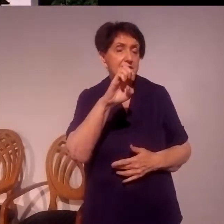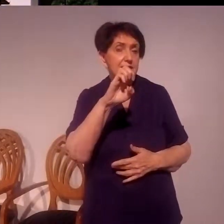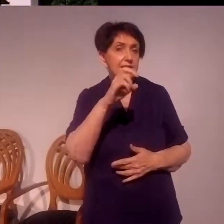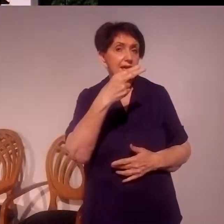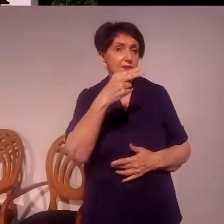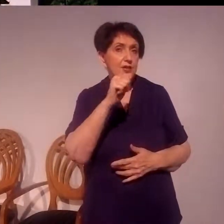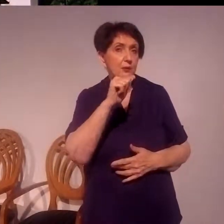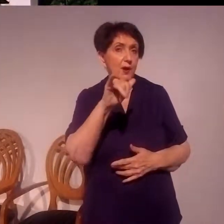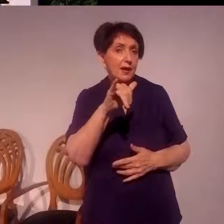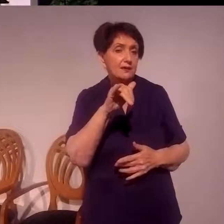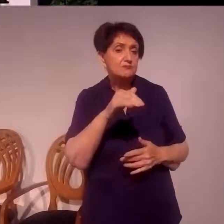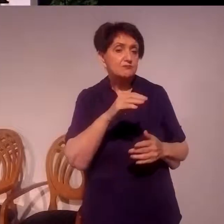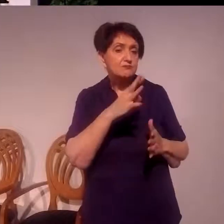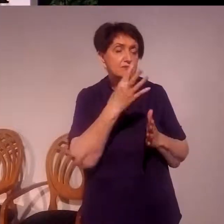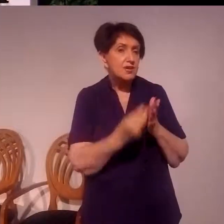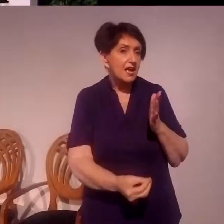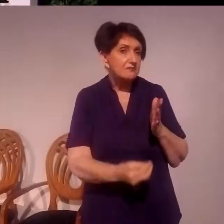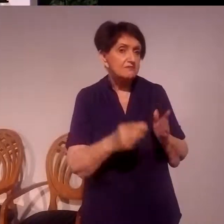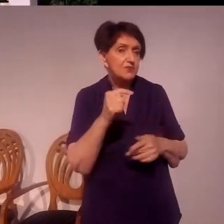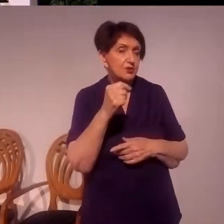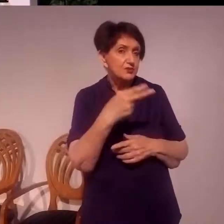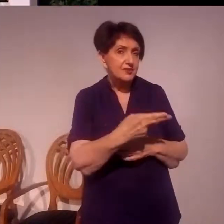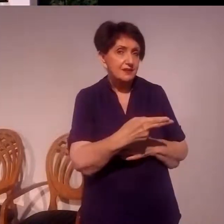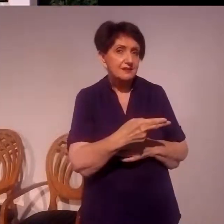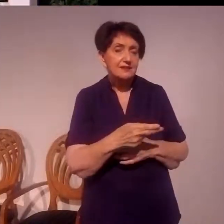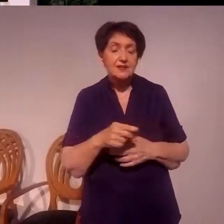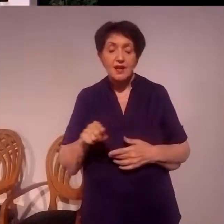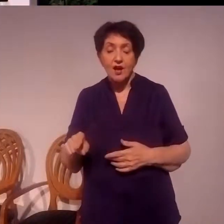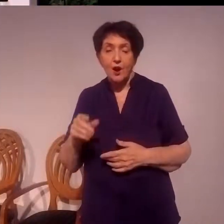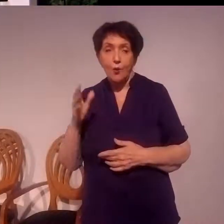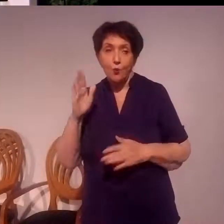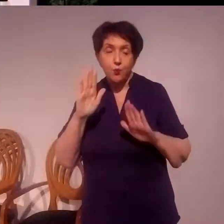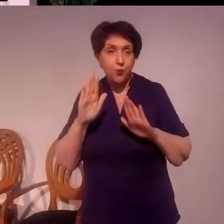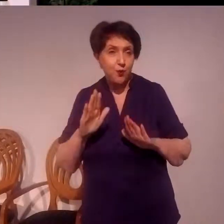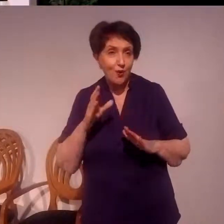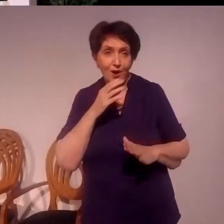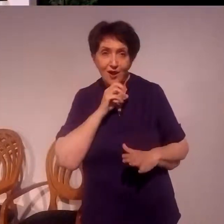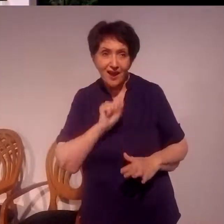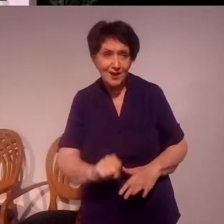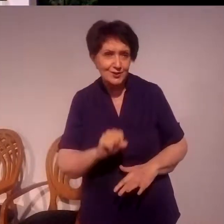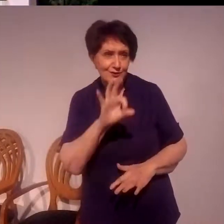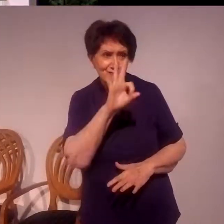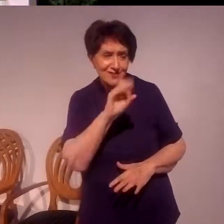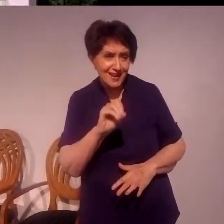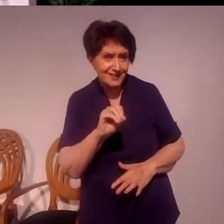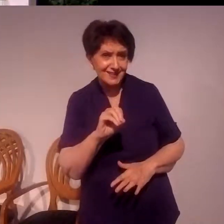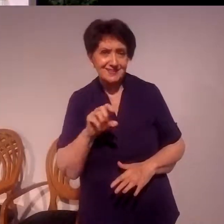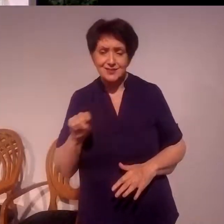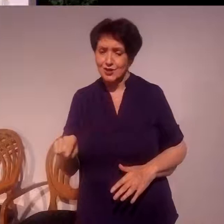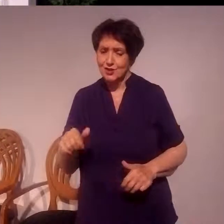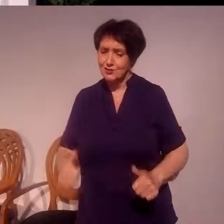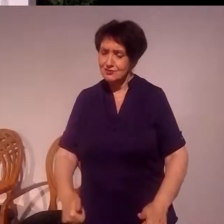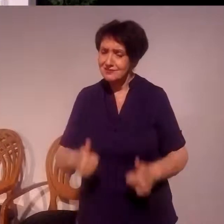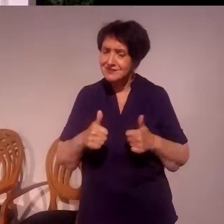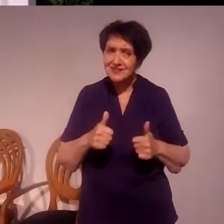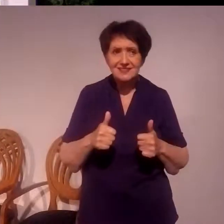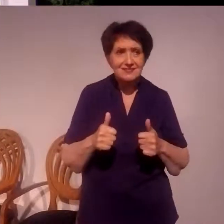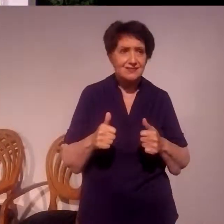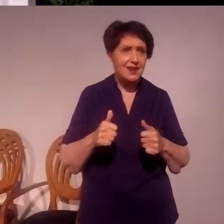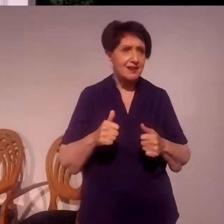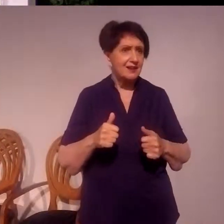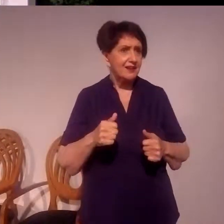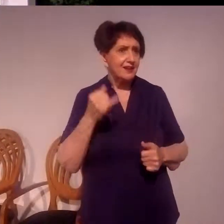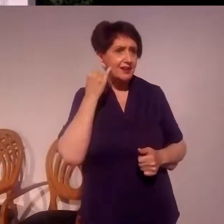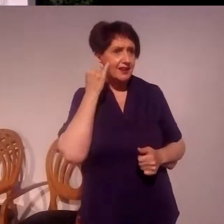Thursday. At the incredible age of 90, she lived if you're